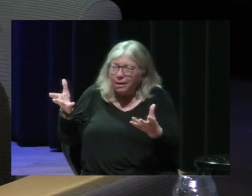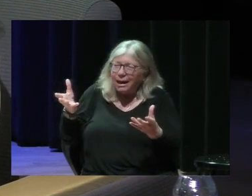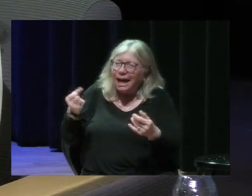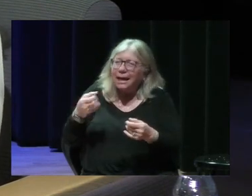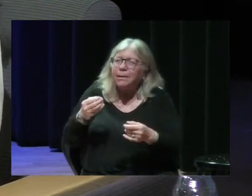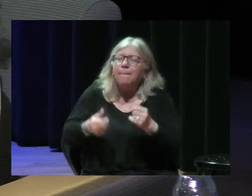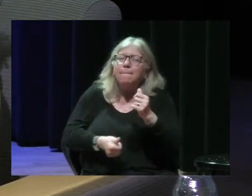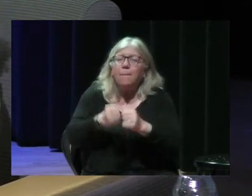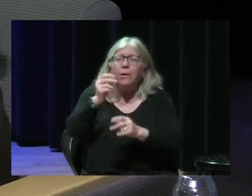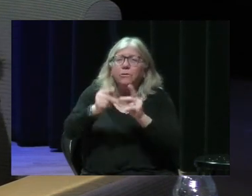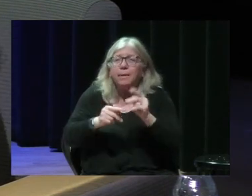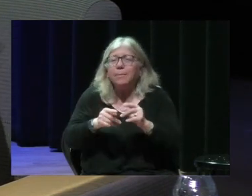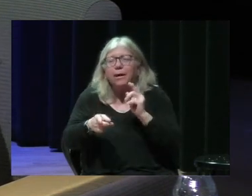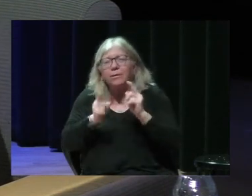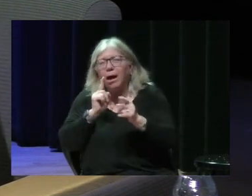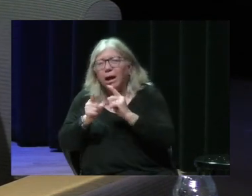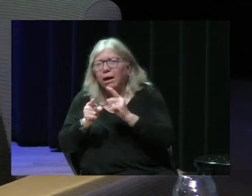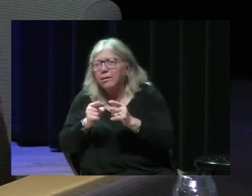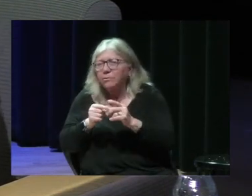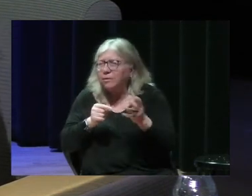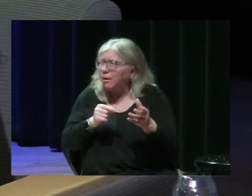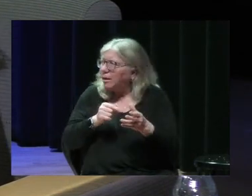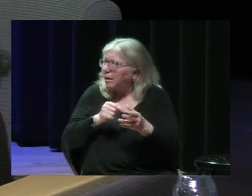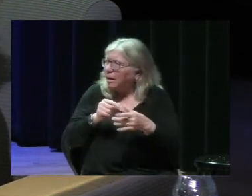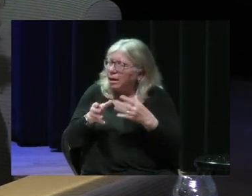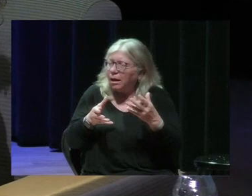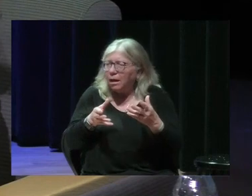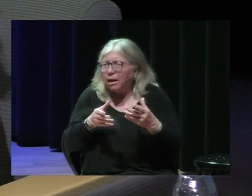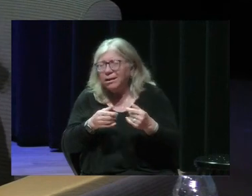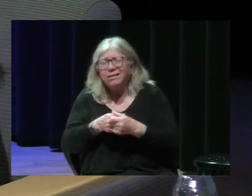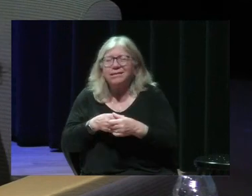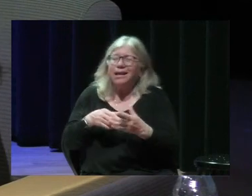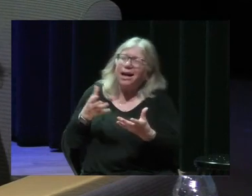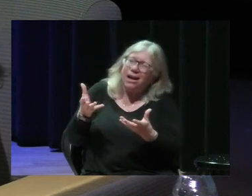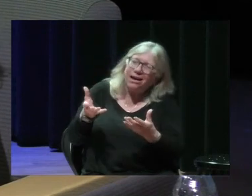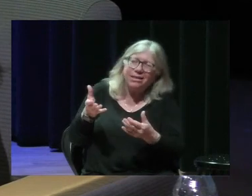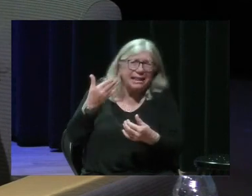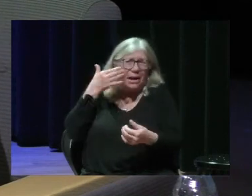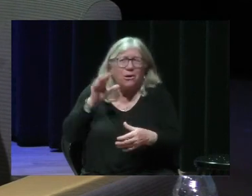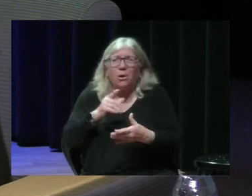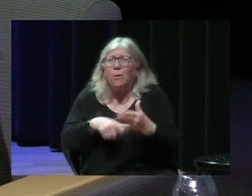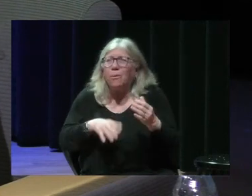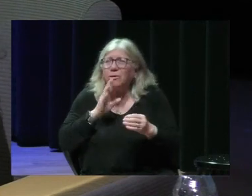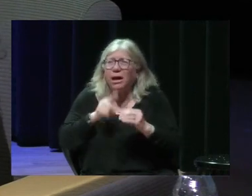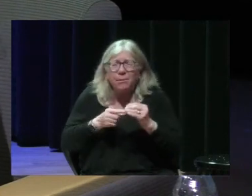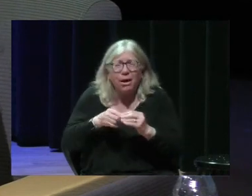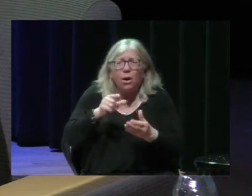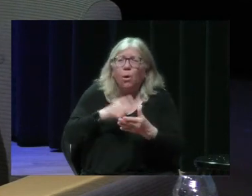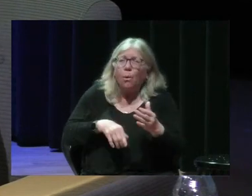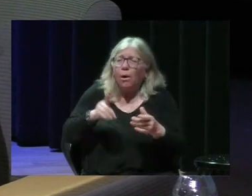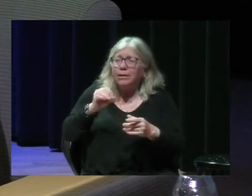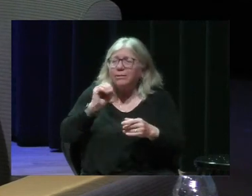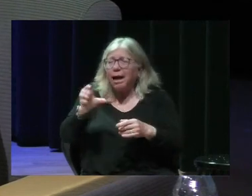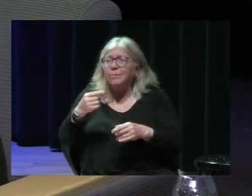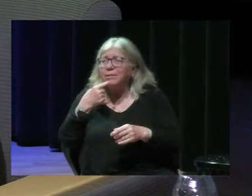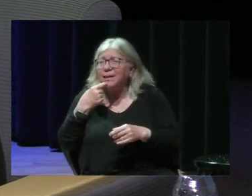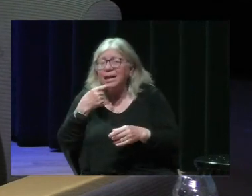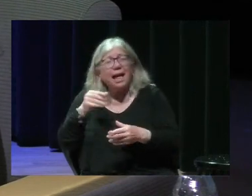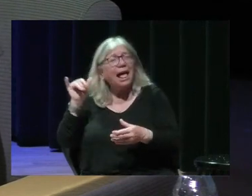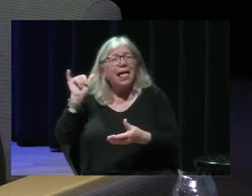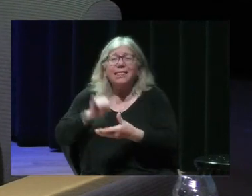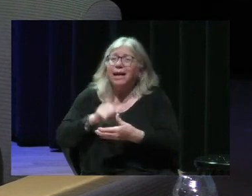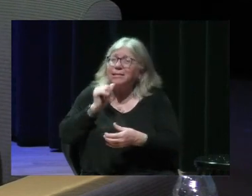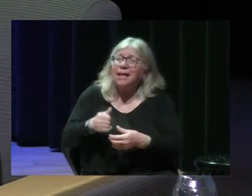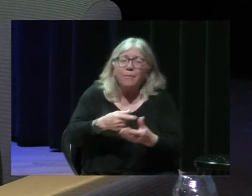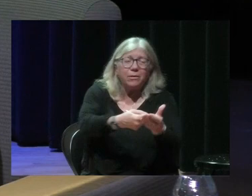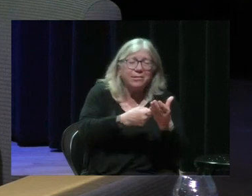And most people that I talked to did not care that I had read the whole report, because that's not what we were talking about. What the document said was not what we were discussing. It's not what